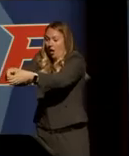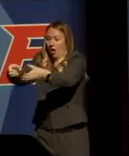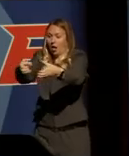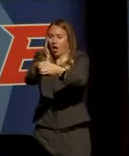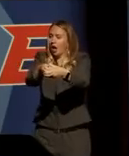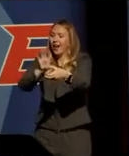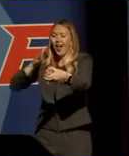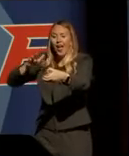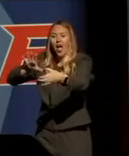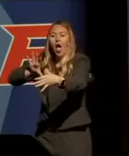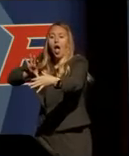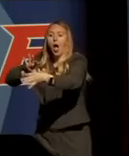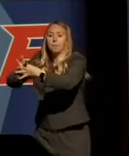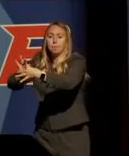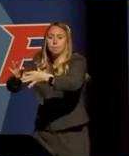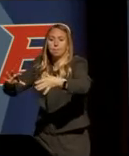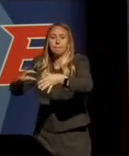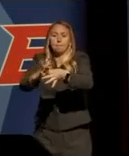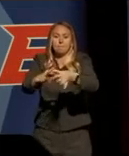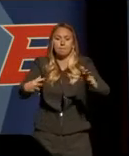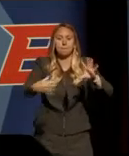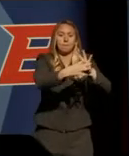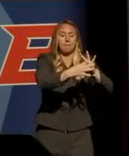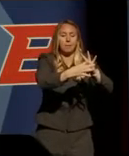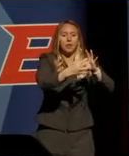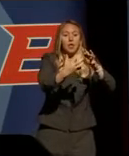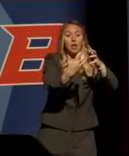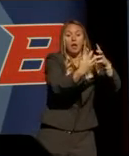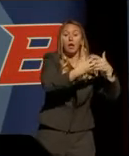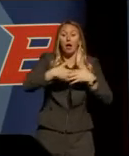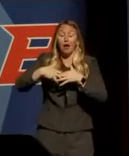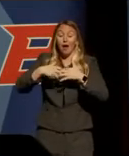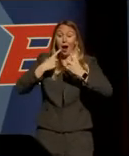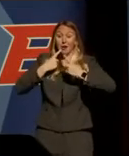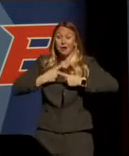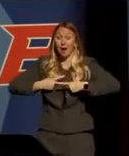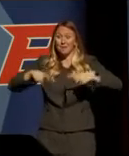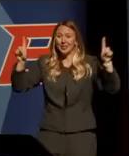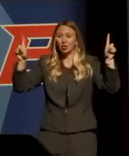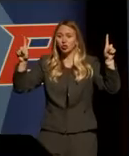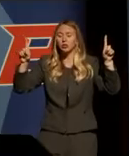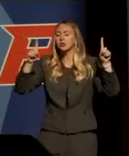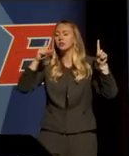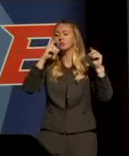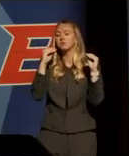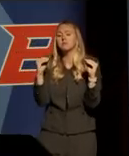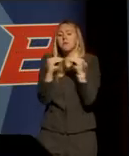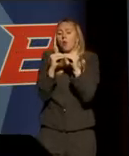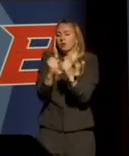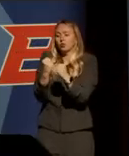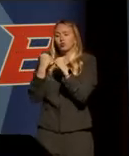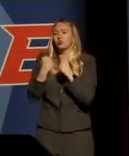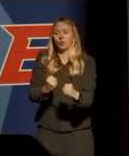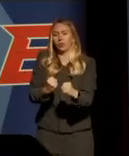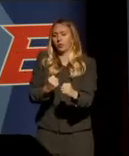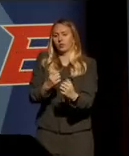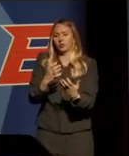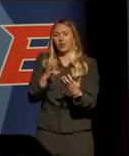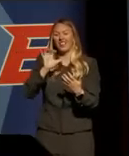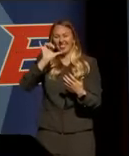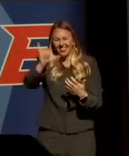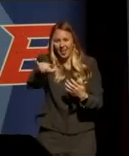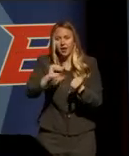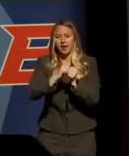is exceptionally amplified. And that's how we get to what our trajectory